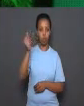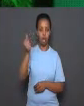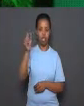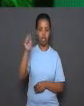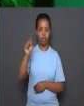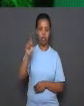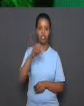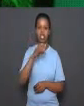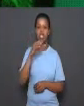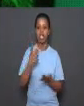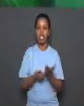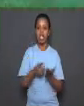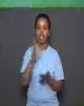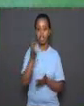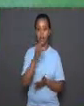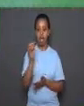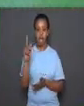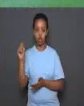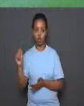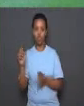and filaments.